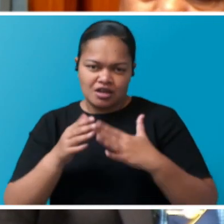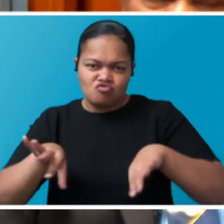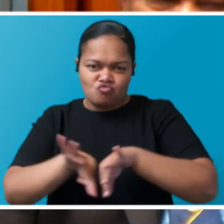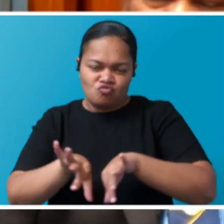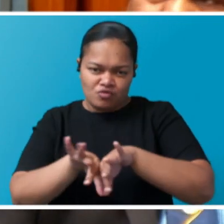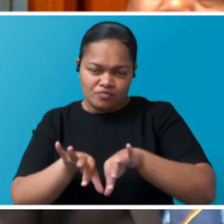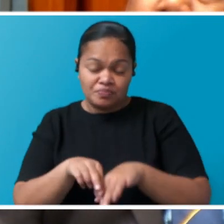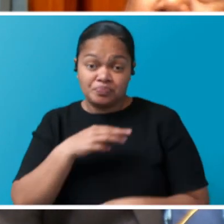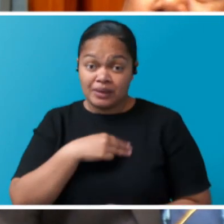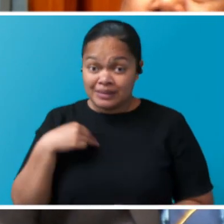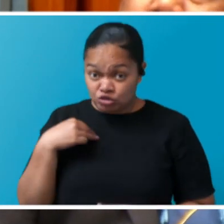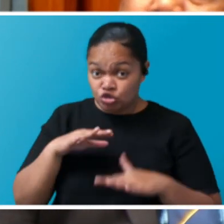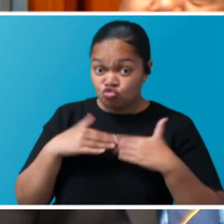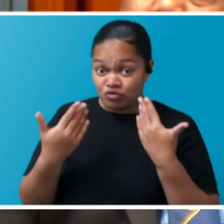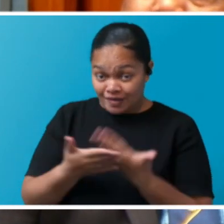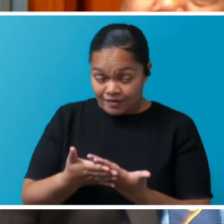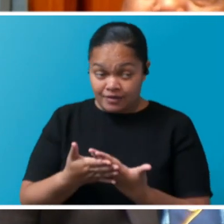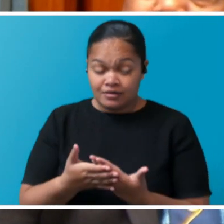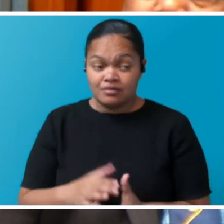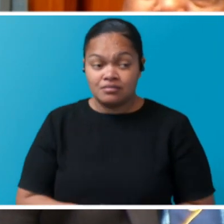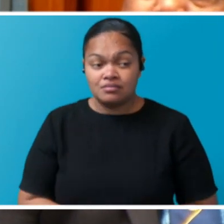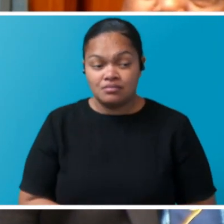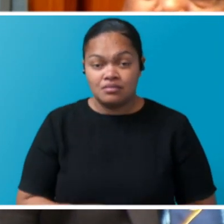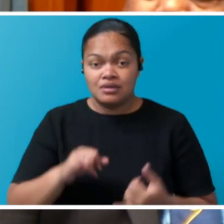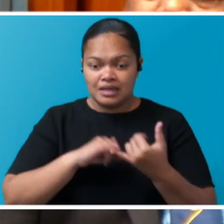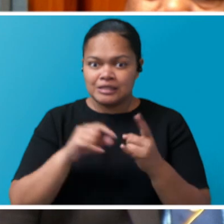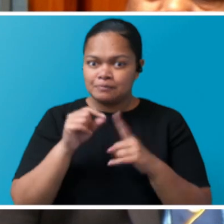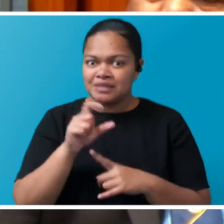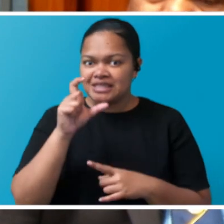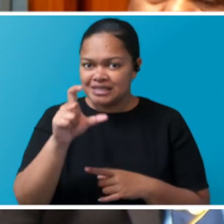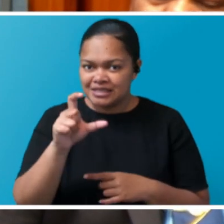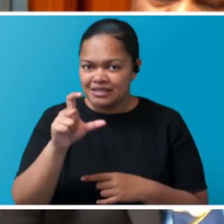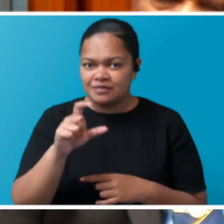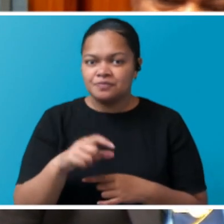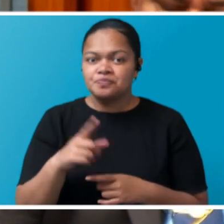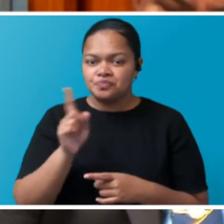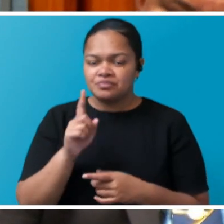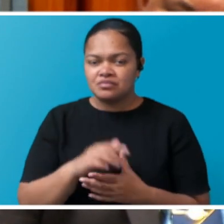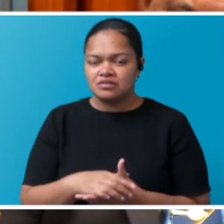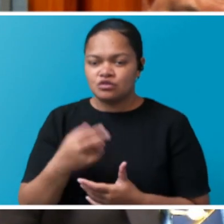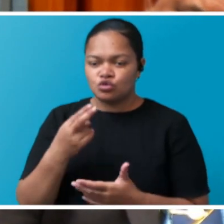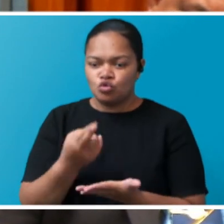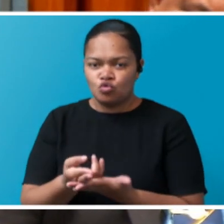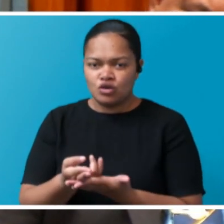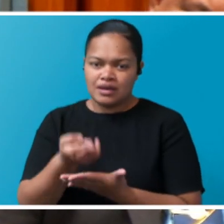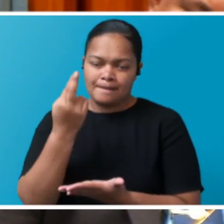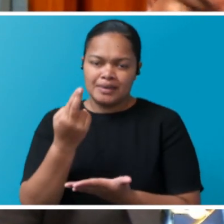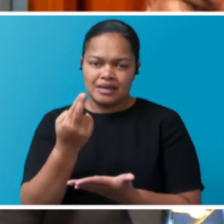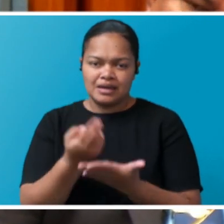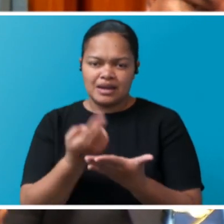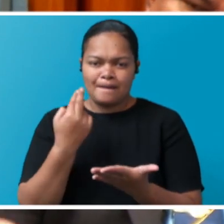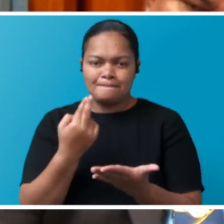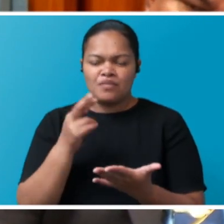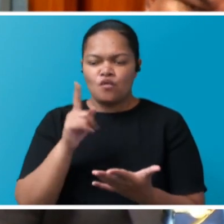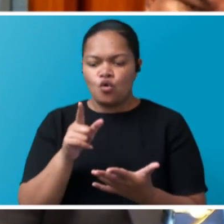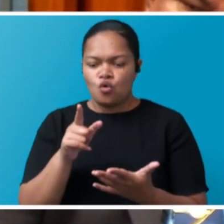And the Ministry, together with NDP and SPC, is spearheading the rehabilitation of the two dump sites in the Western Division. As part of this